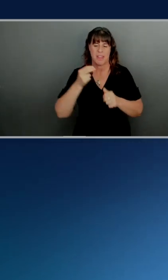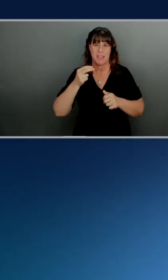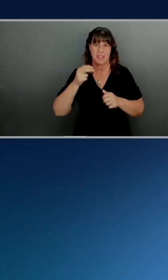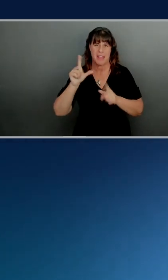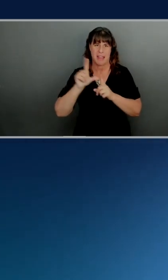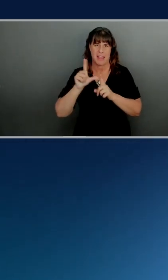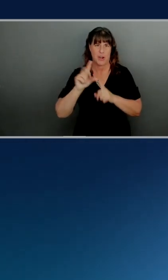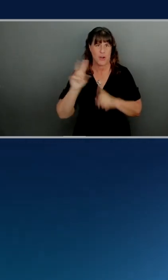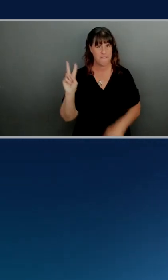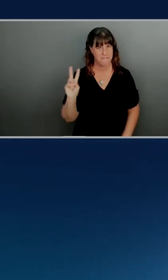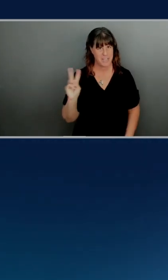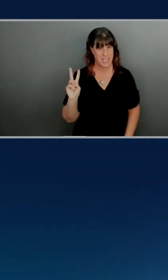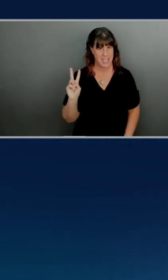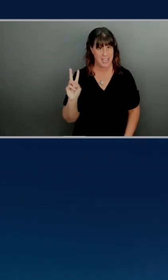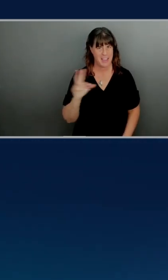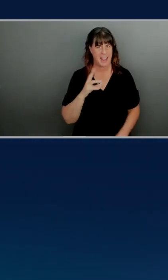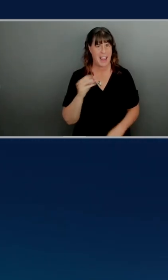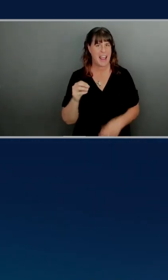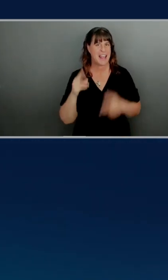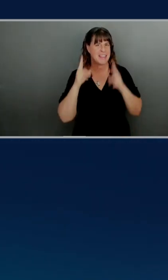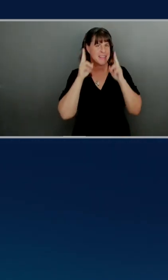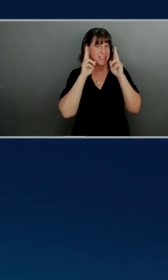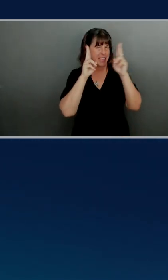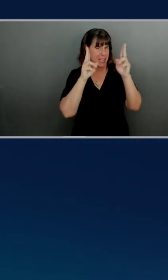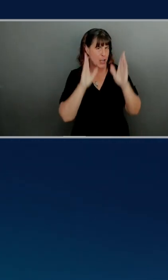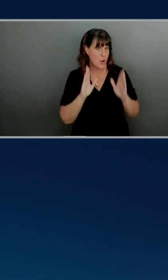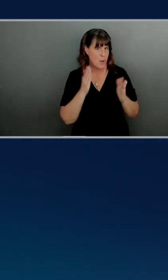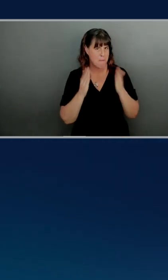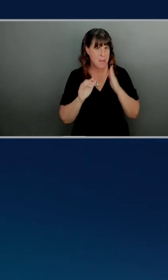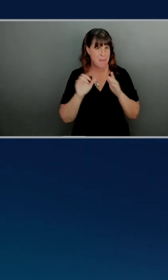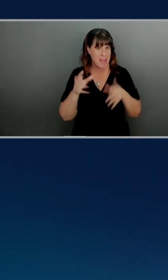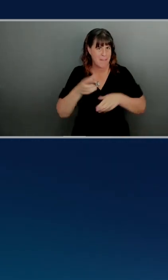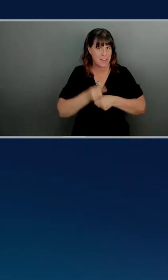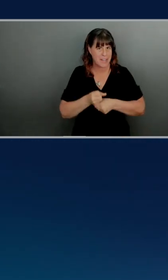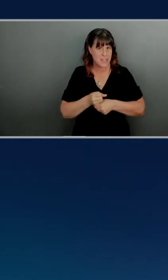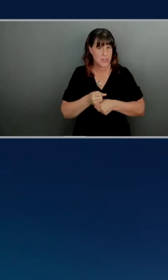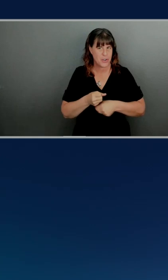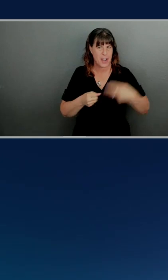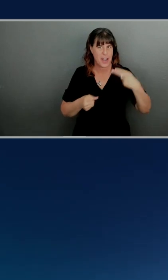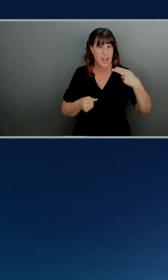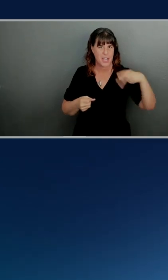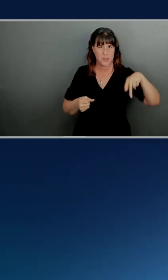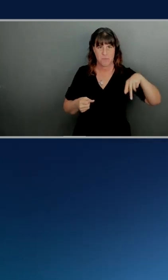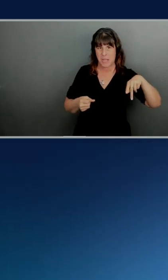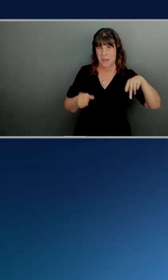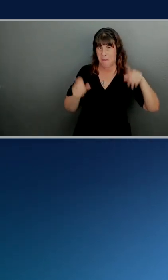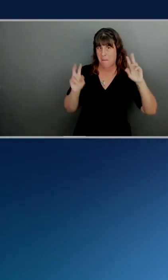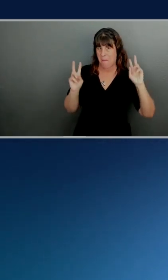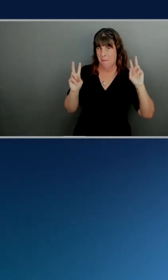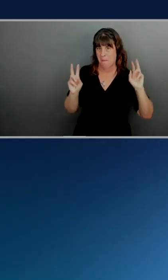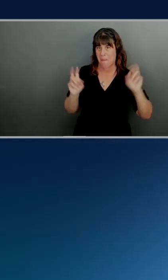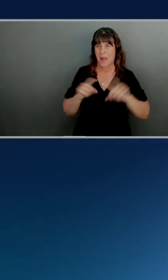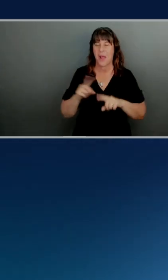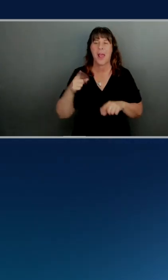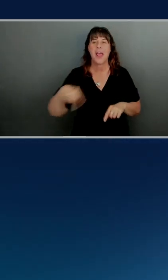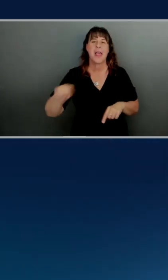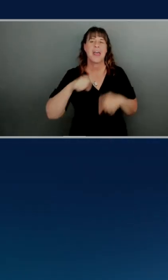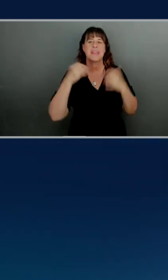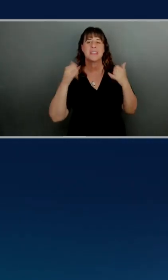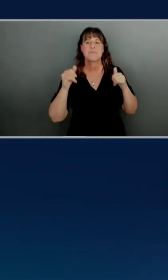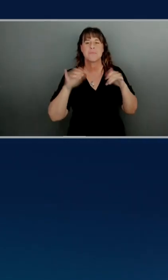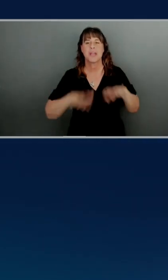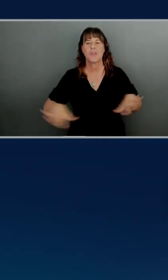V, and the hero may or may not have initials that start with HP. Right, and we're in this playground environment now,